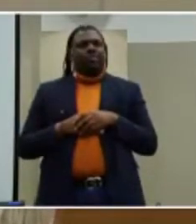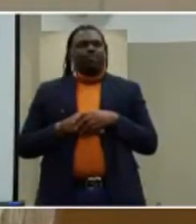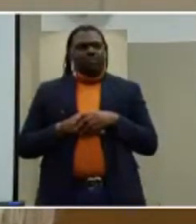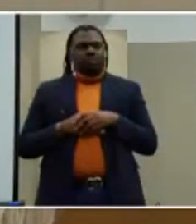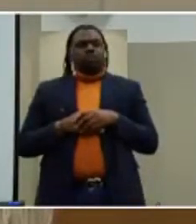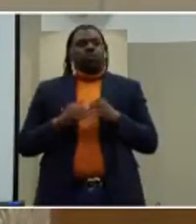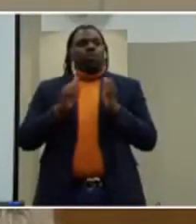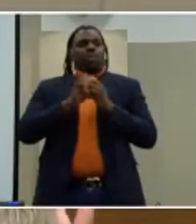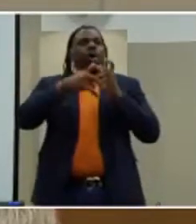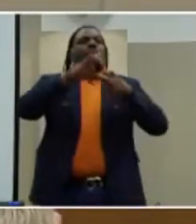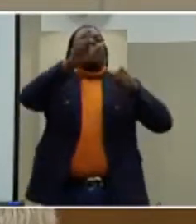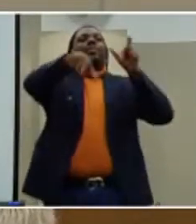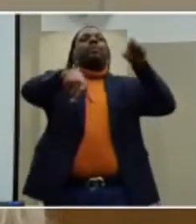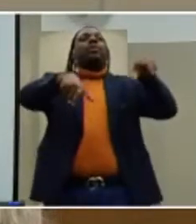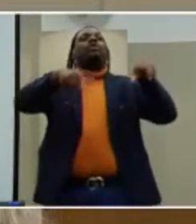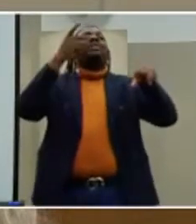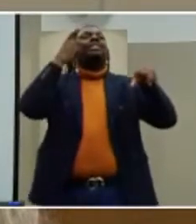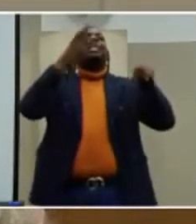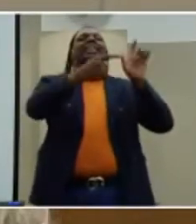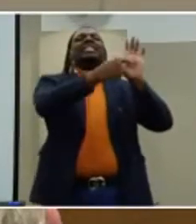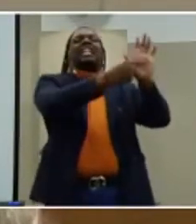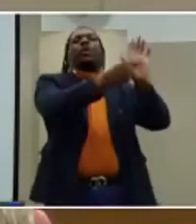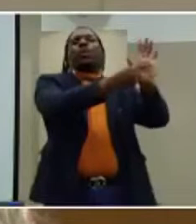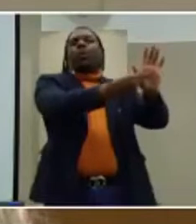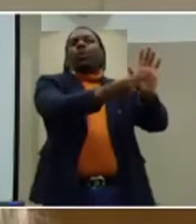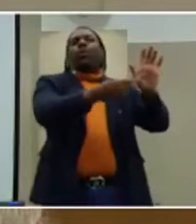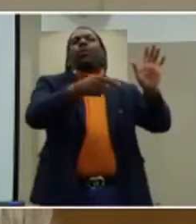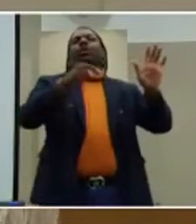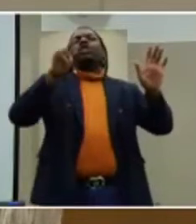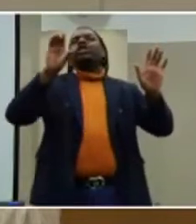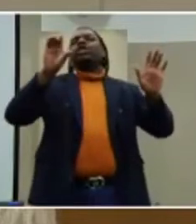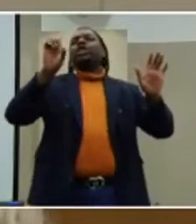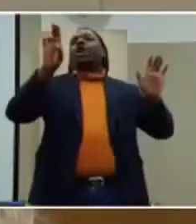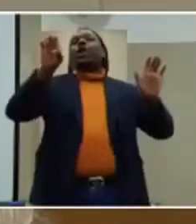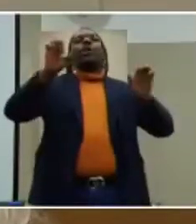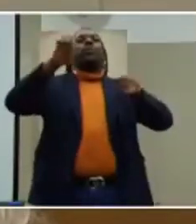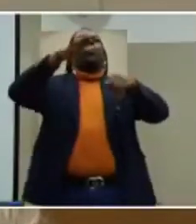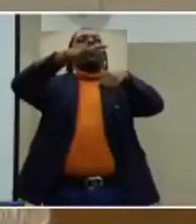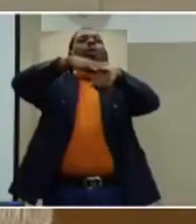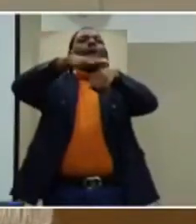audible pedestrian signals, curb ramps, detectable warnings,